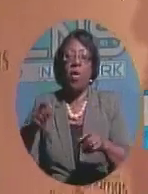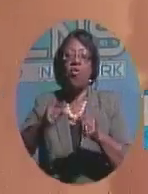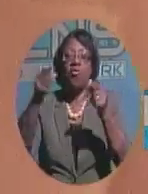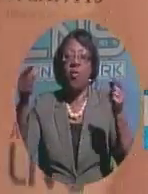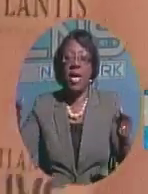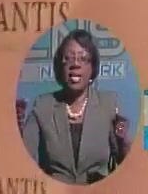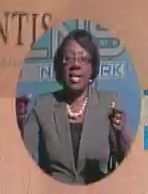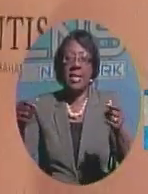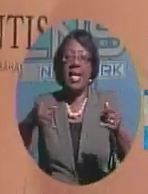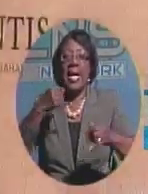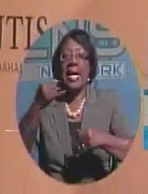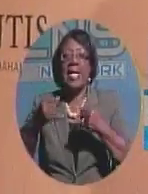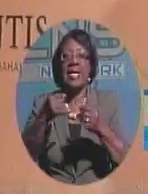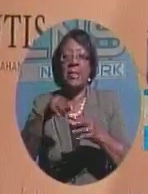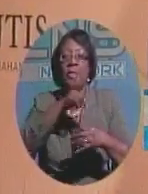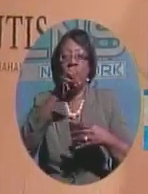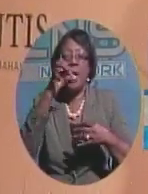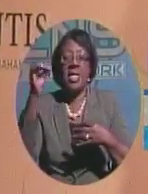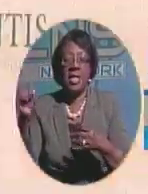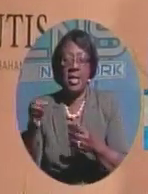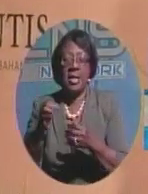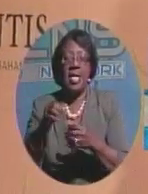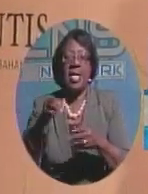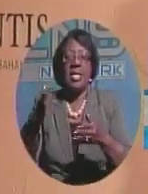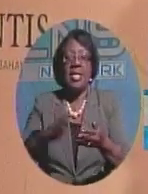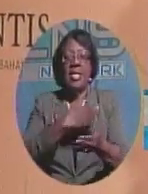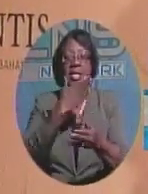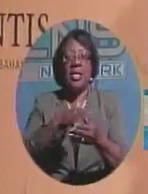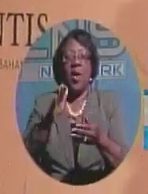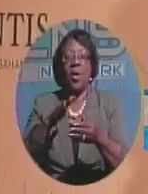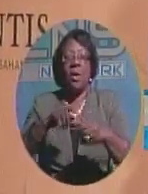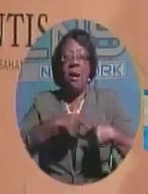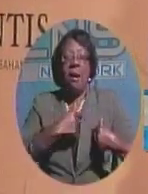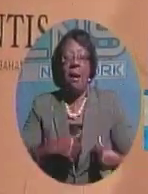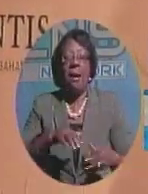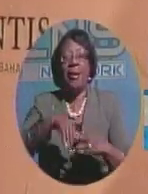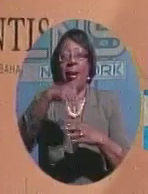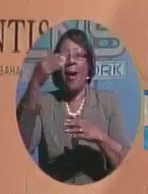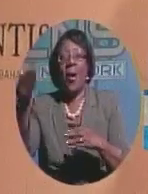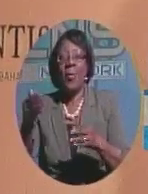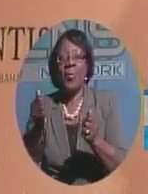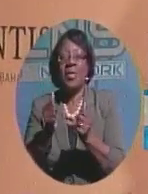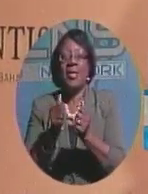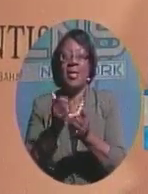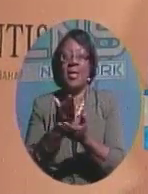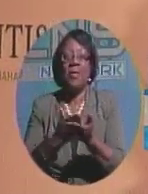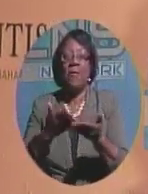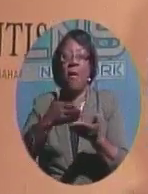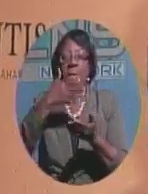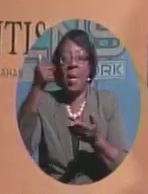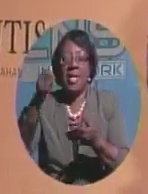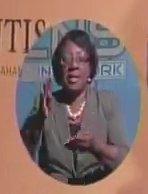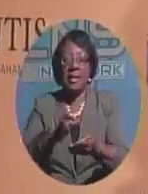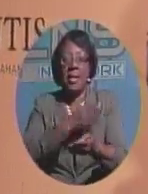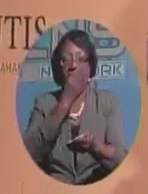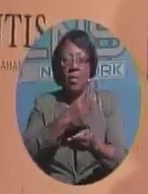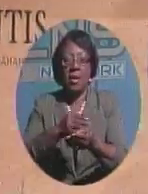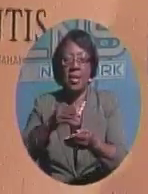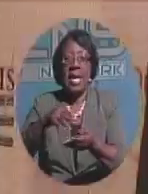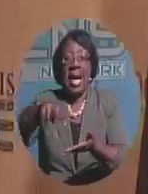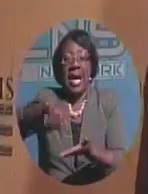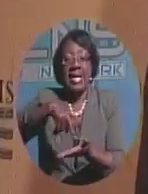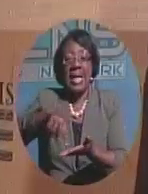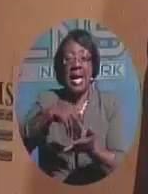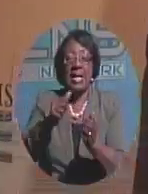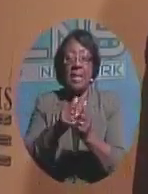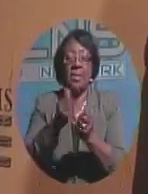down, Hudson sang her heart out with some of her greatest hits, putting on a show and even dancing with some audience members. But